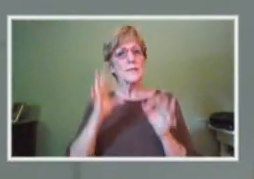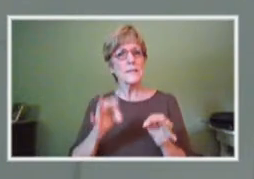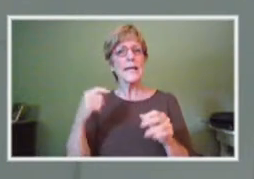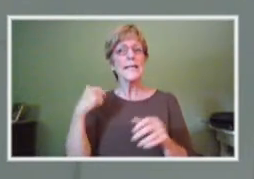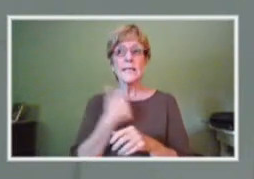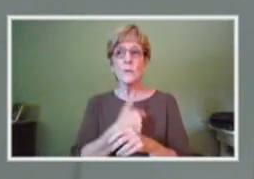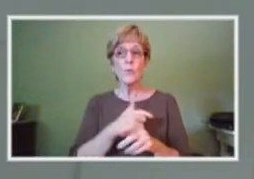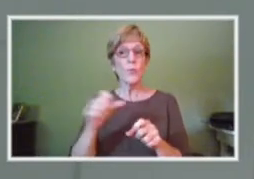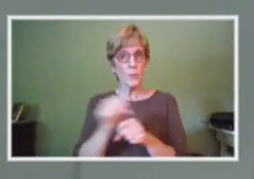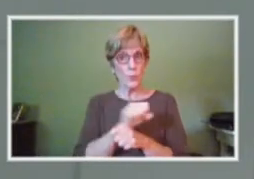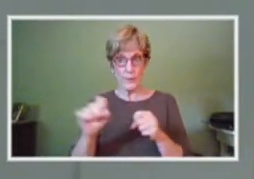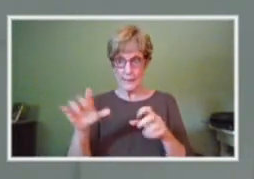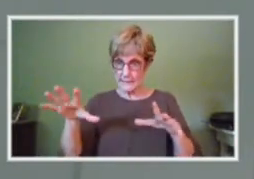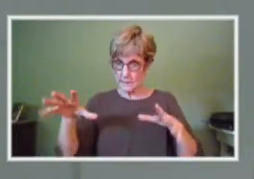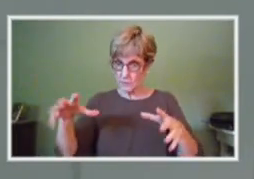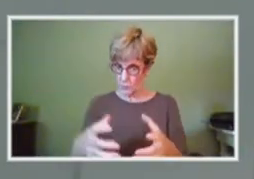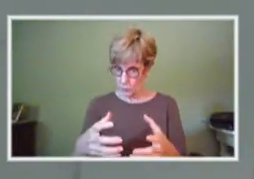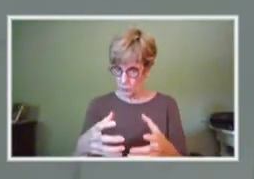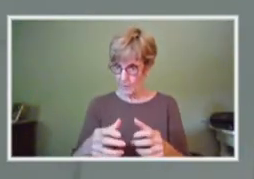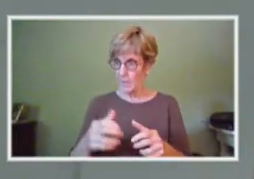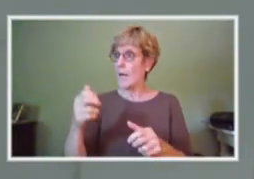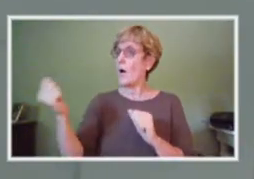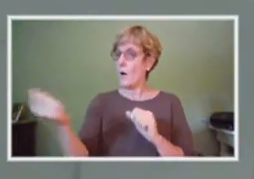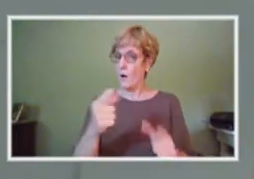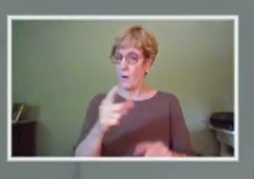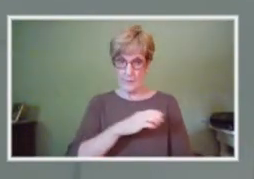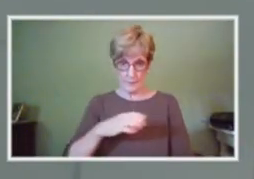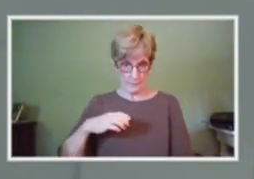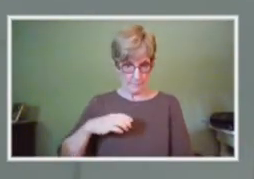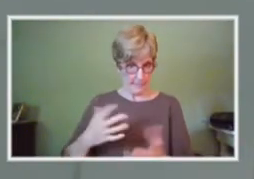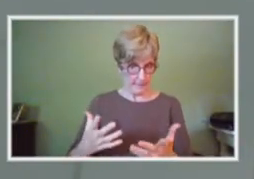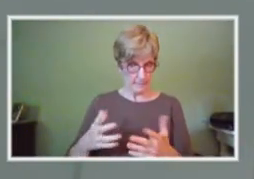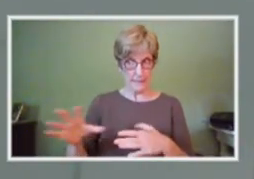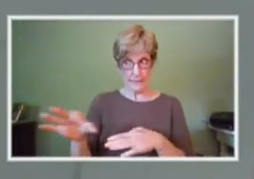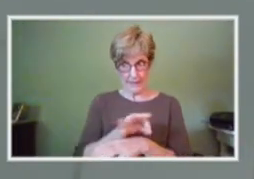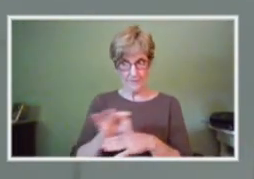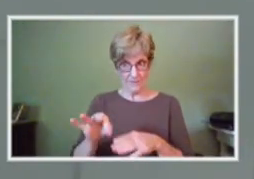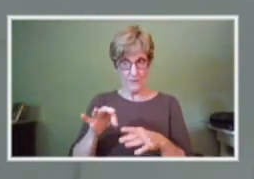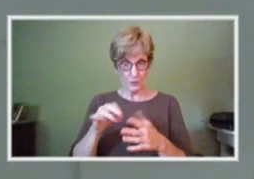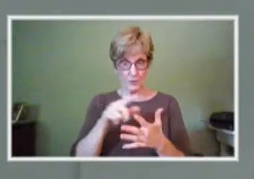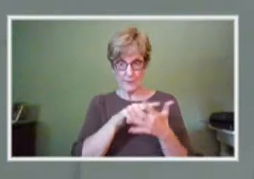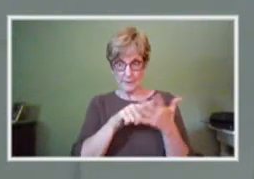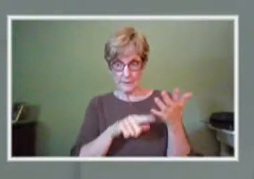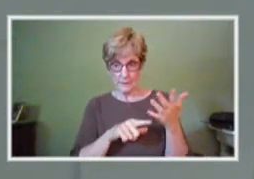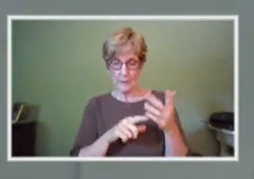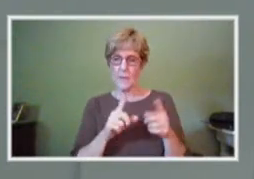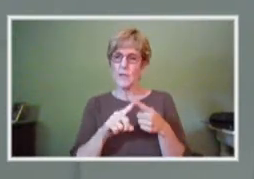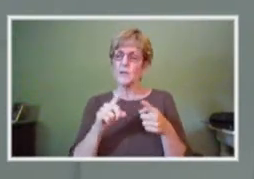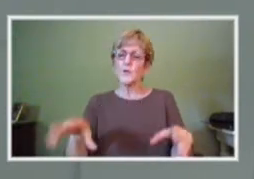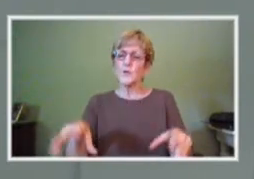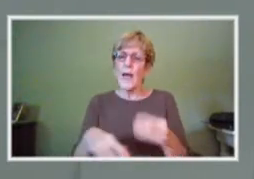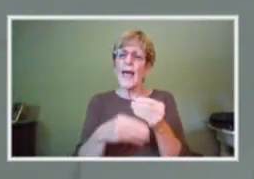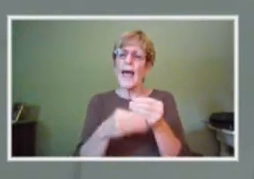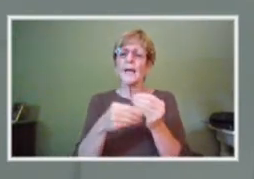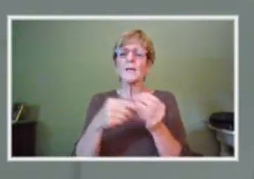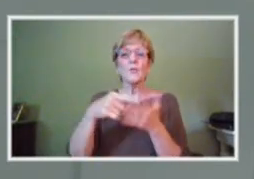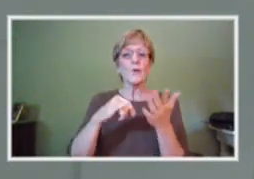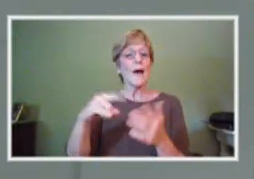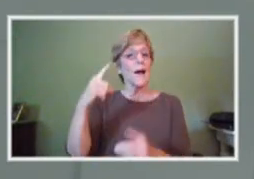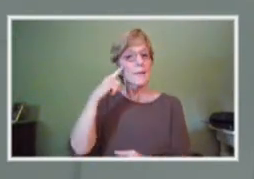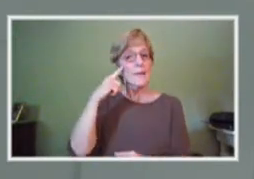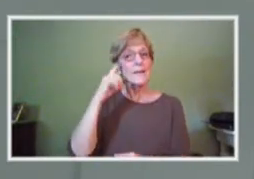a collective council with every committee that's functioning in this area to contribute to what I believe is